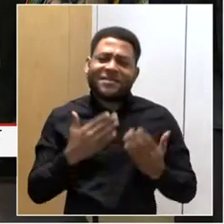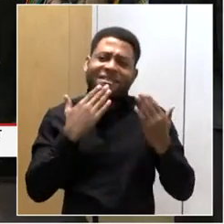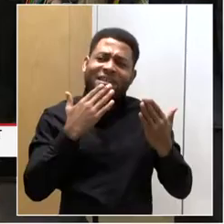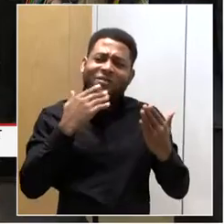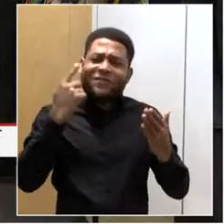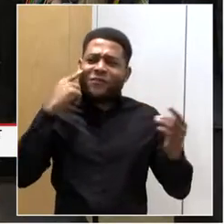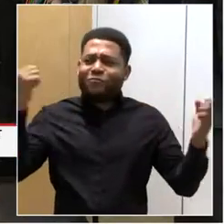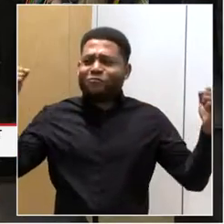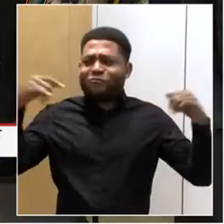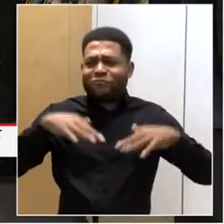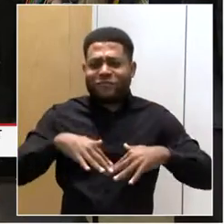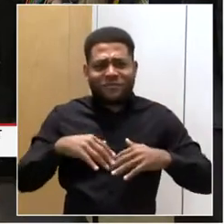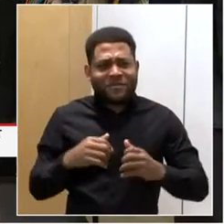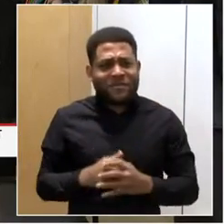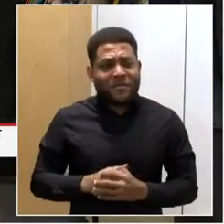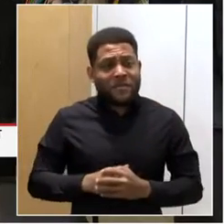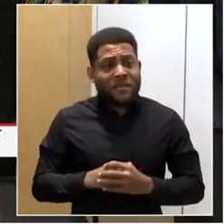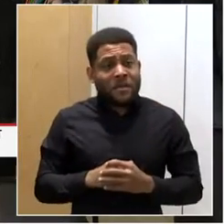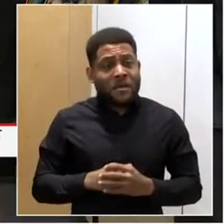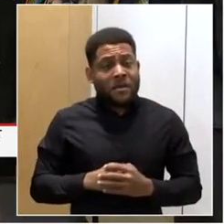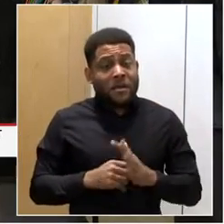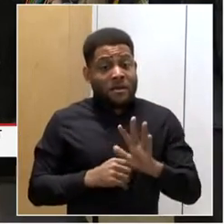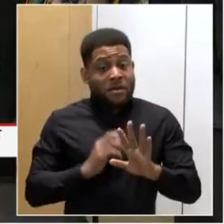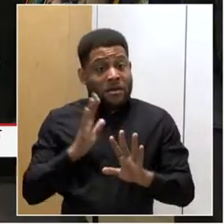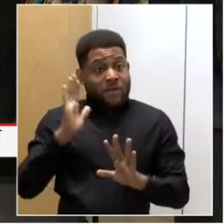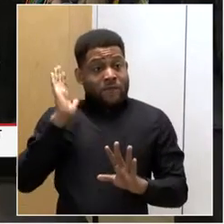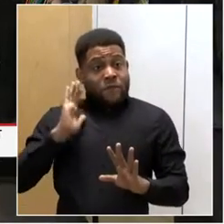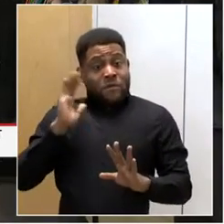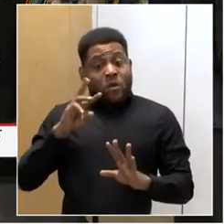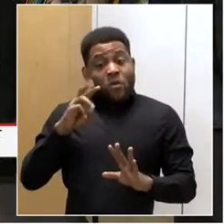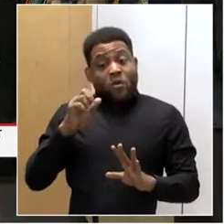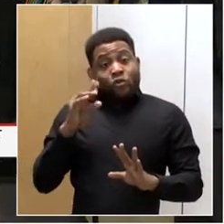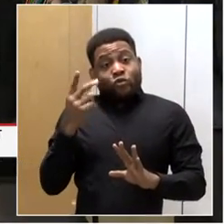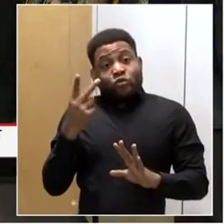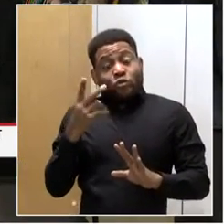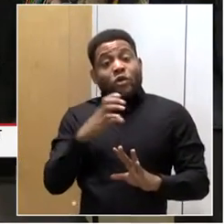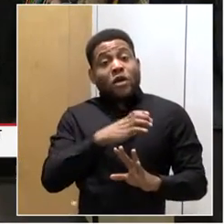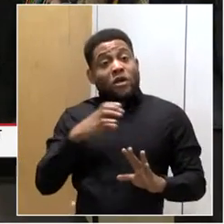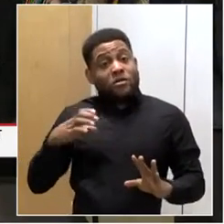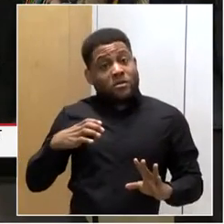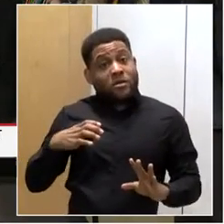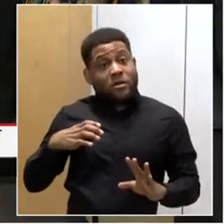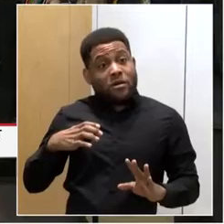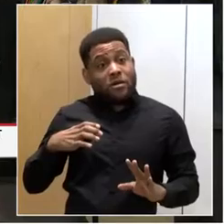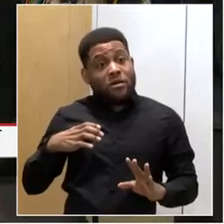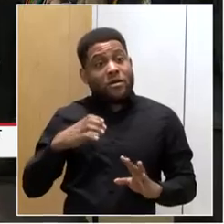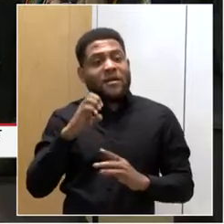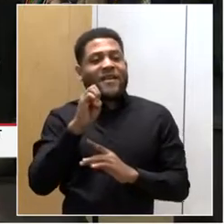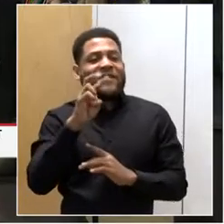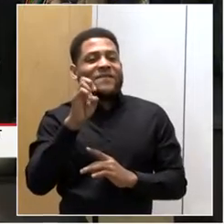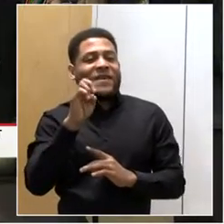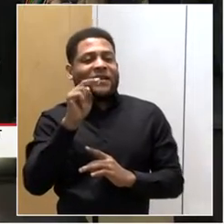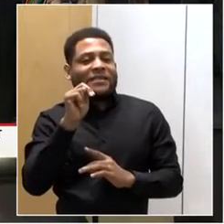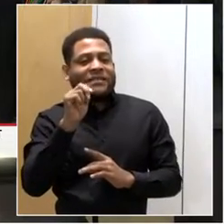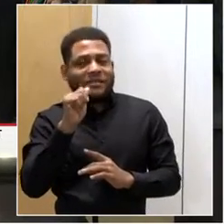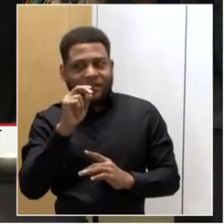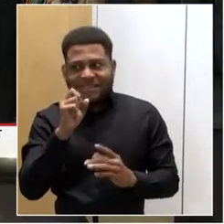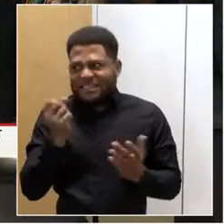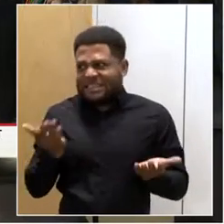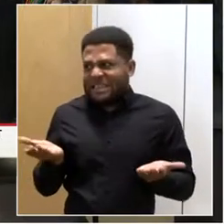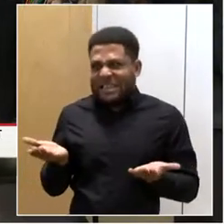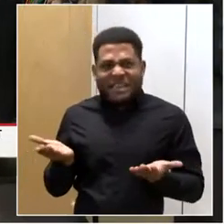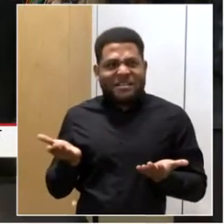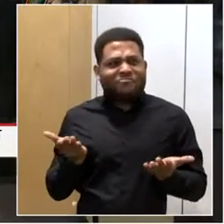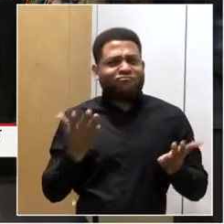Japer Jack Evans, the former Ward 2 council member, is here. Let's hear it for Jack too, along with a